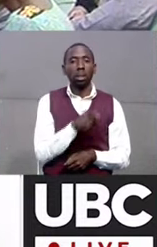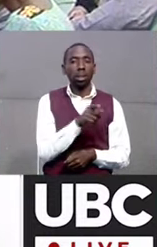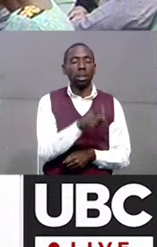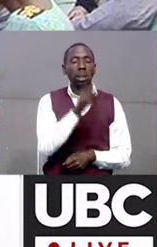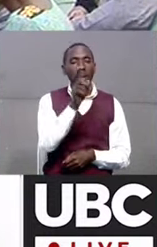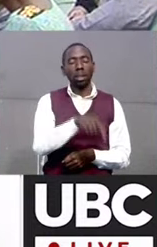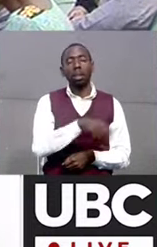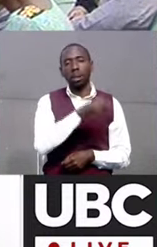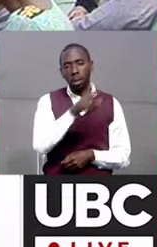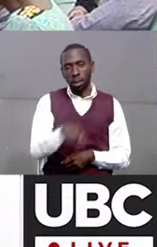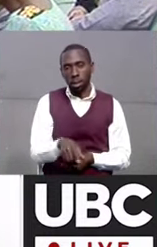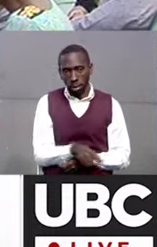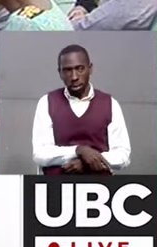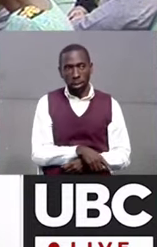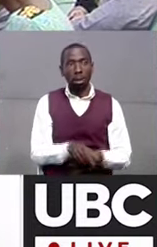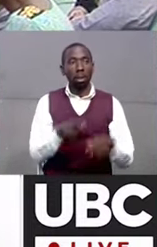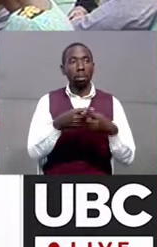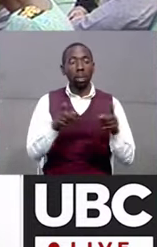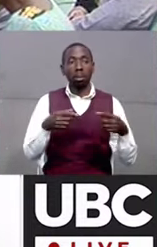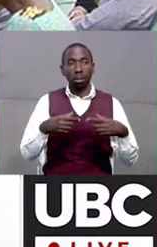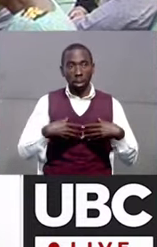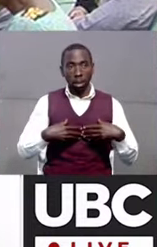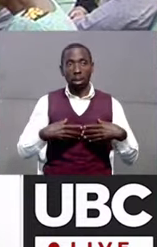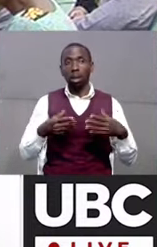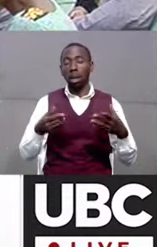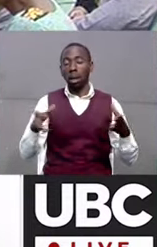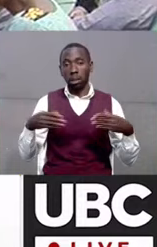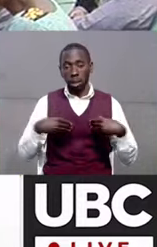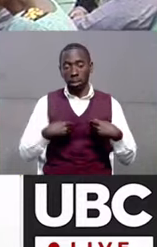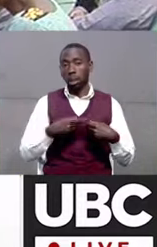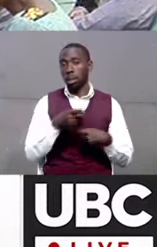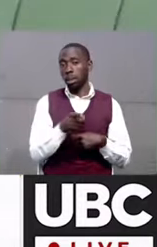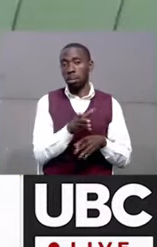error. But I take it that he misled Parliament.